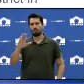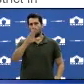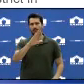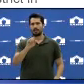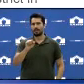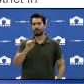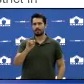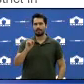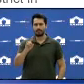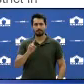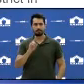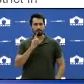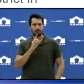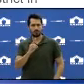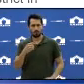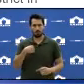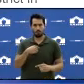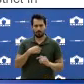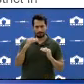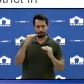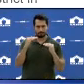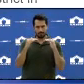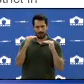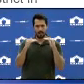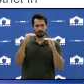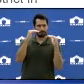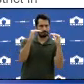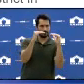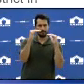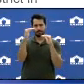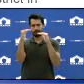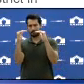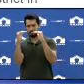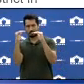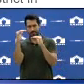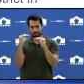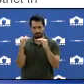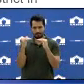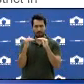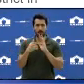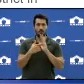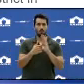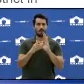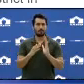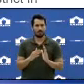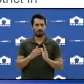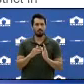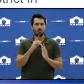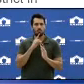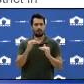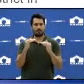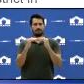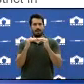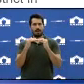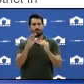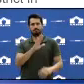proposal to make sure that we are balancing and have a representative proportional